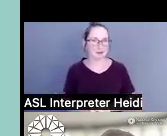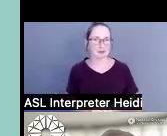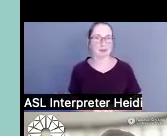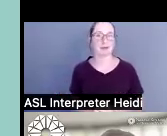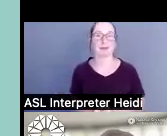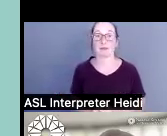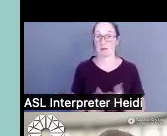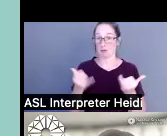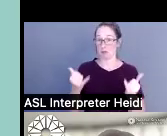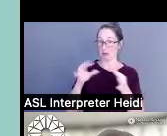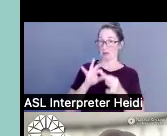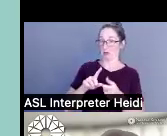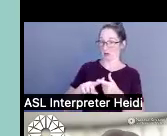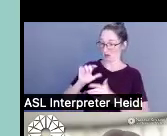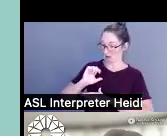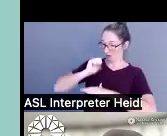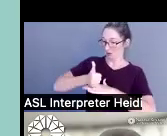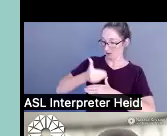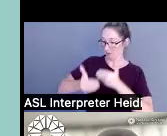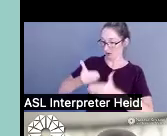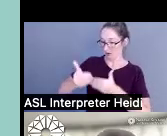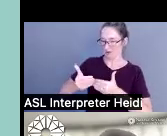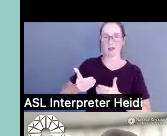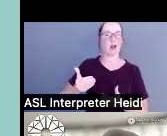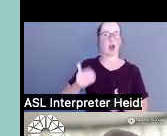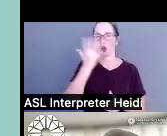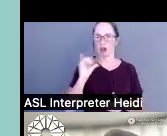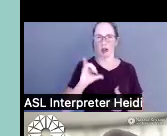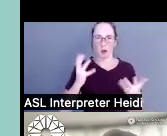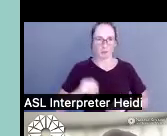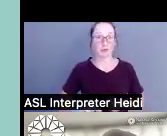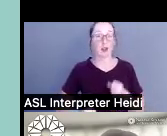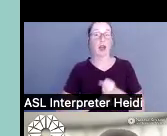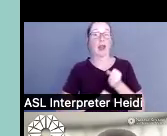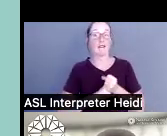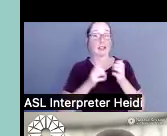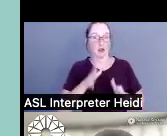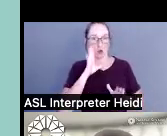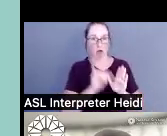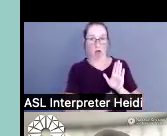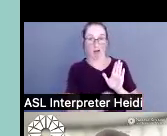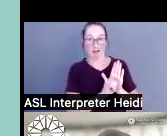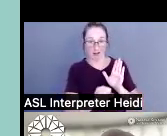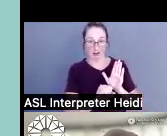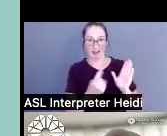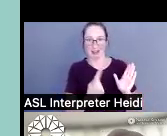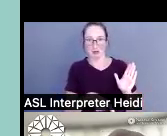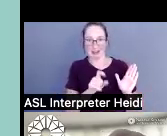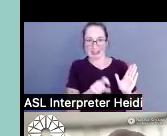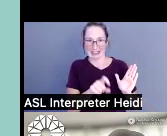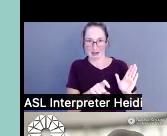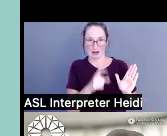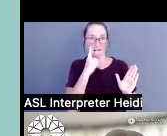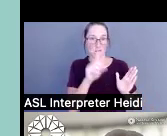And so in terms of the implementation process, it went something like this. Advocates would identify the need